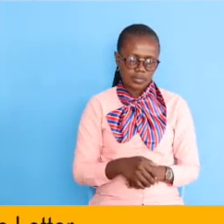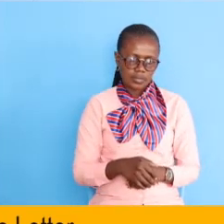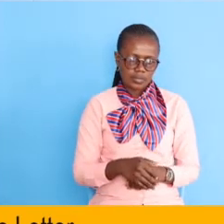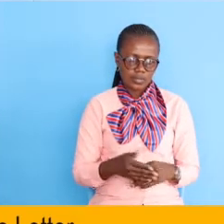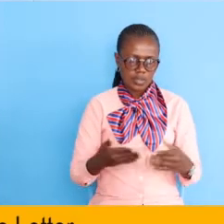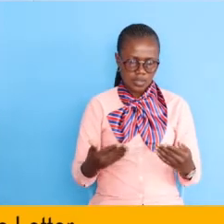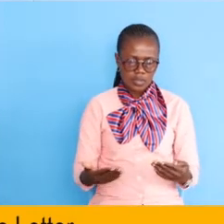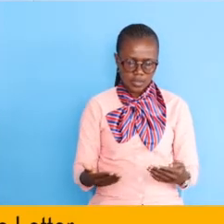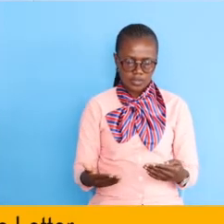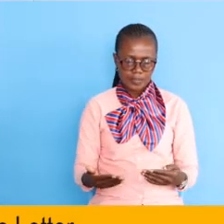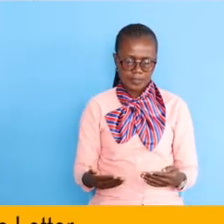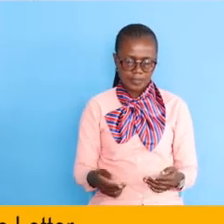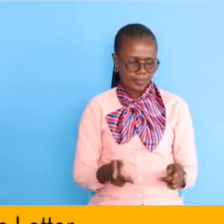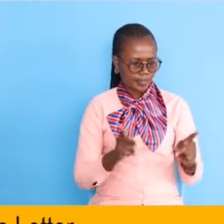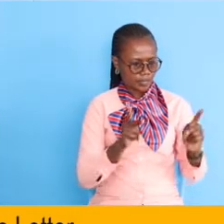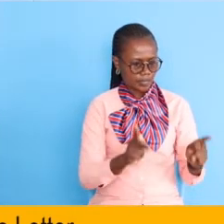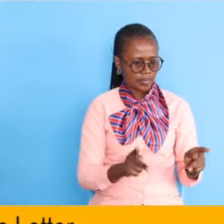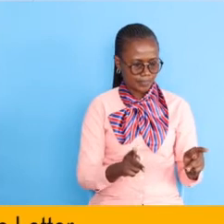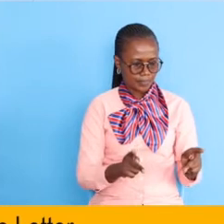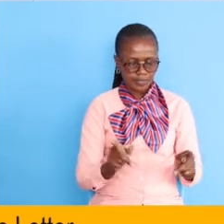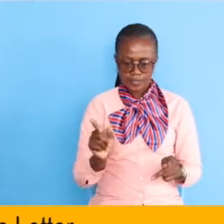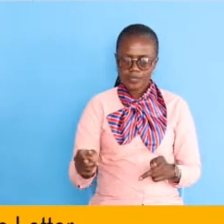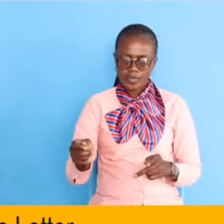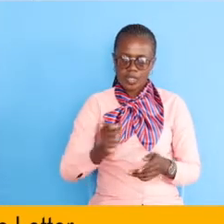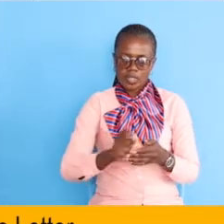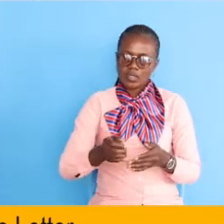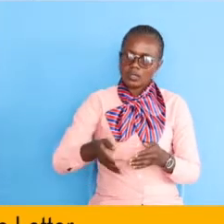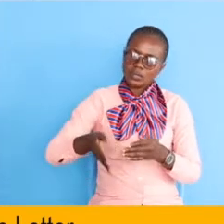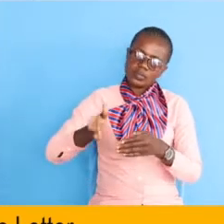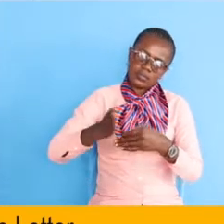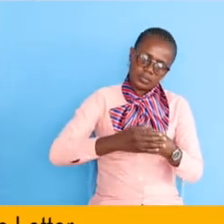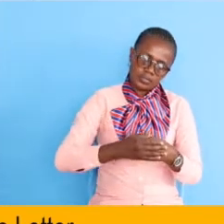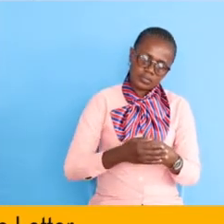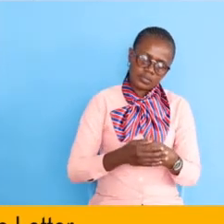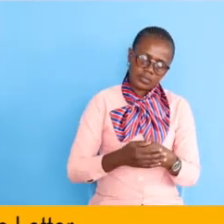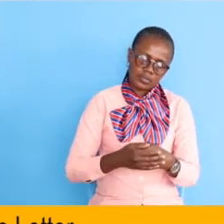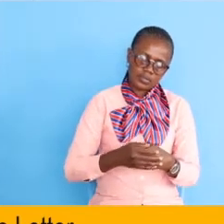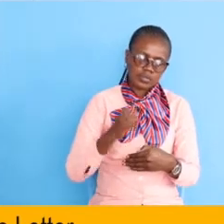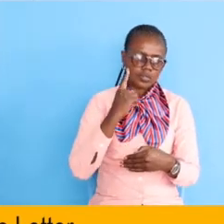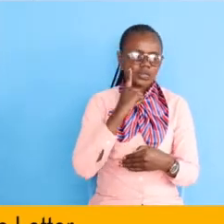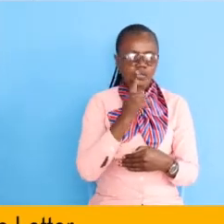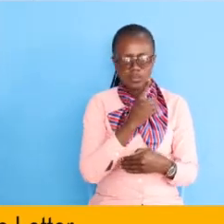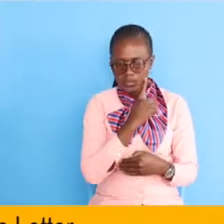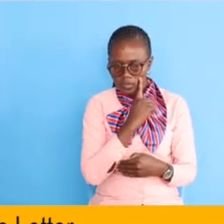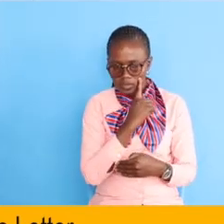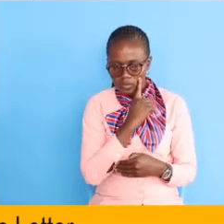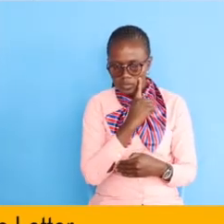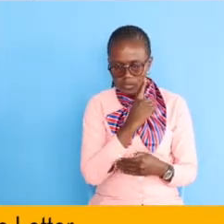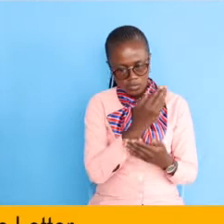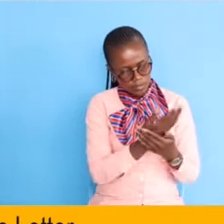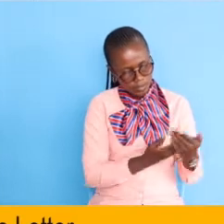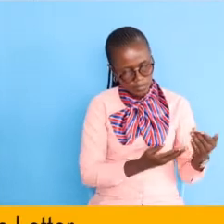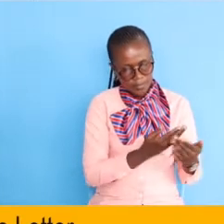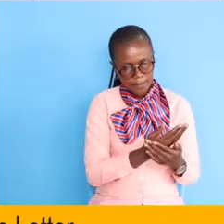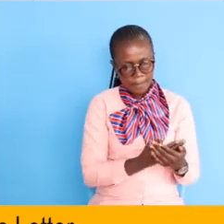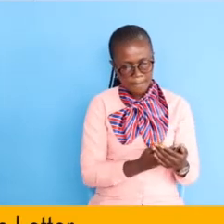So when a person writes back, or when the person replies, he or she